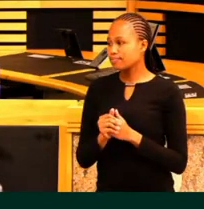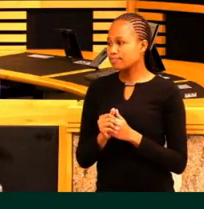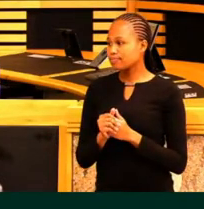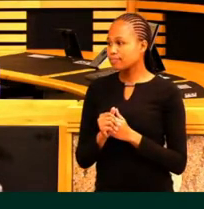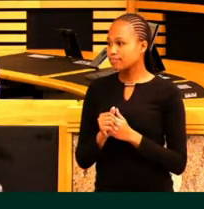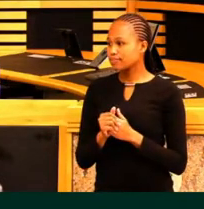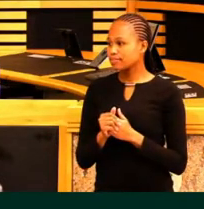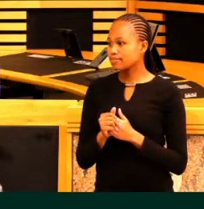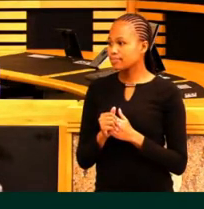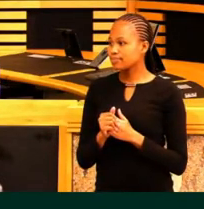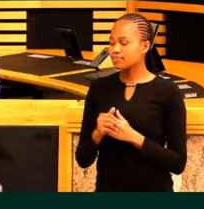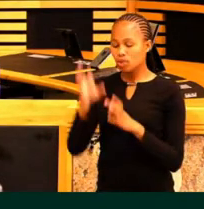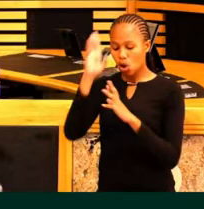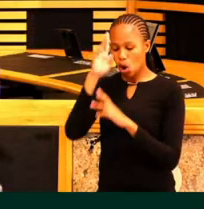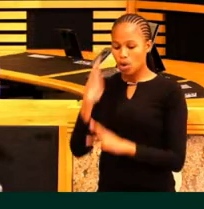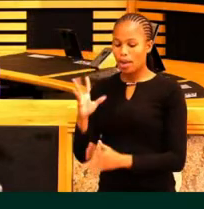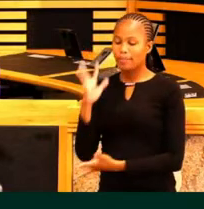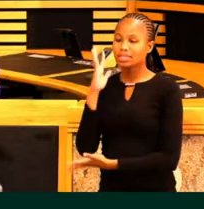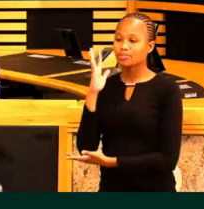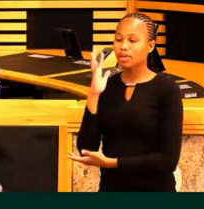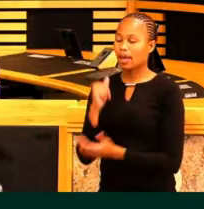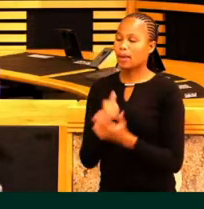honorable speaker